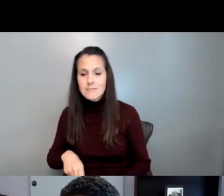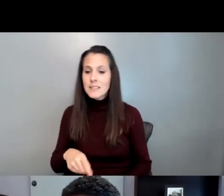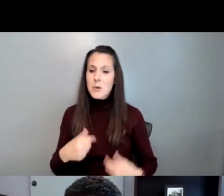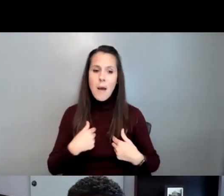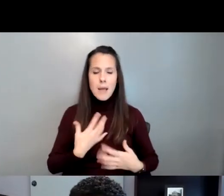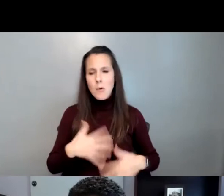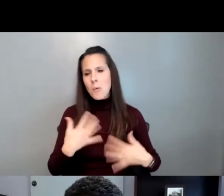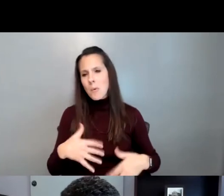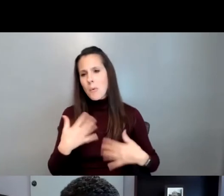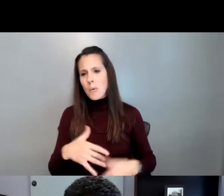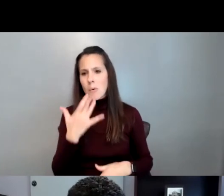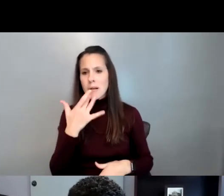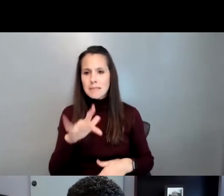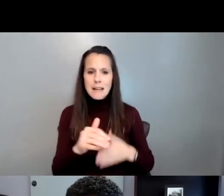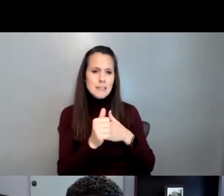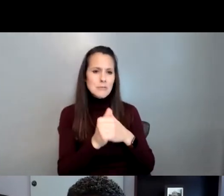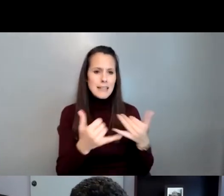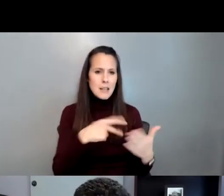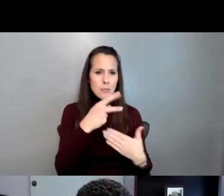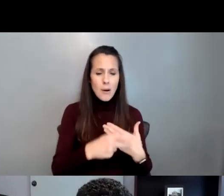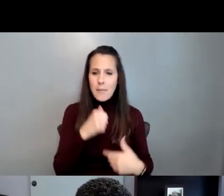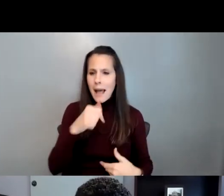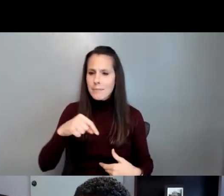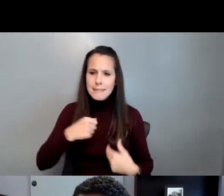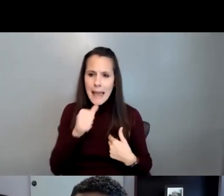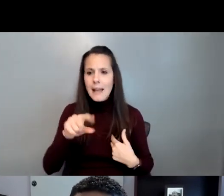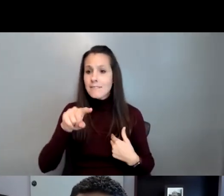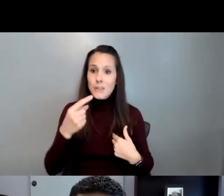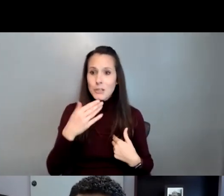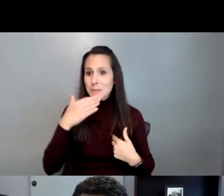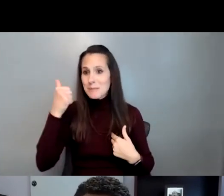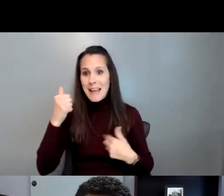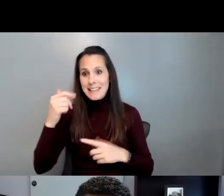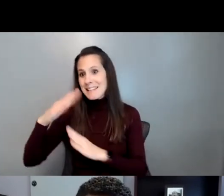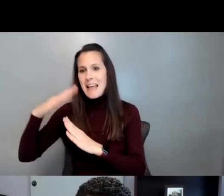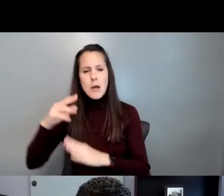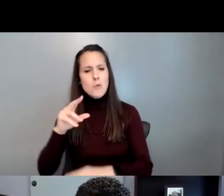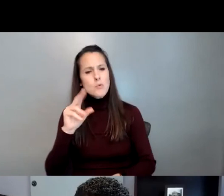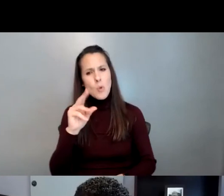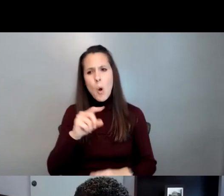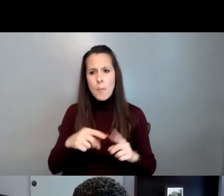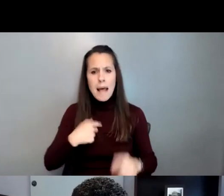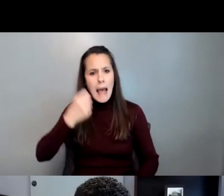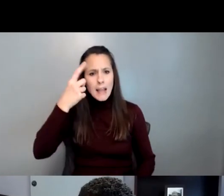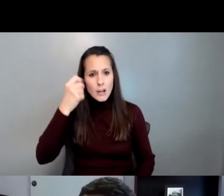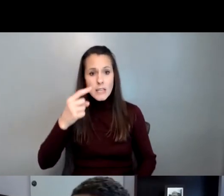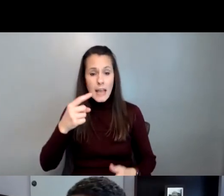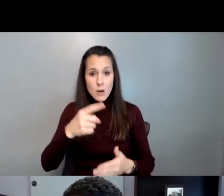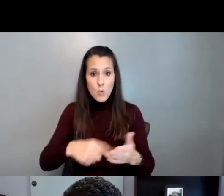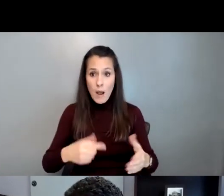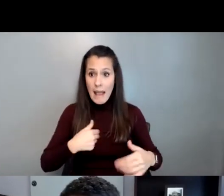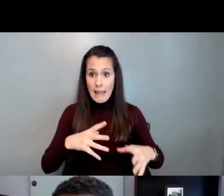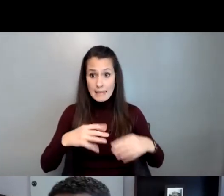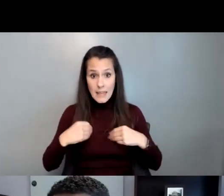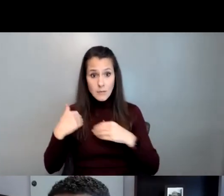not because I'm the first or the best or the only, but just because, as I said, to whom much is given, much is expected. And I look forward to partnering